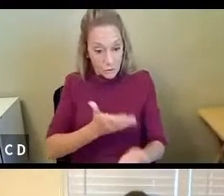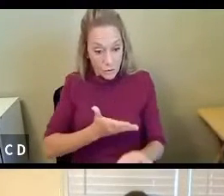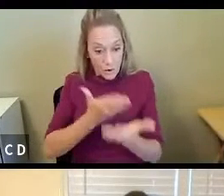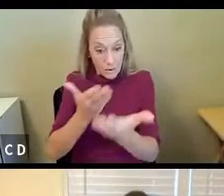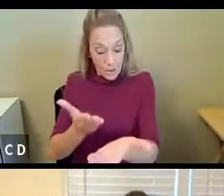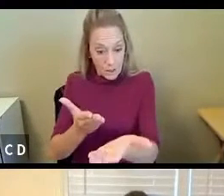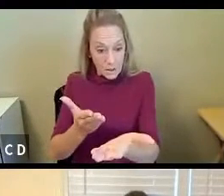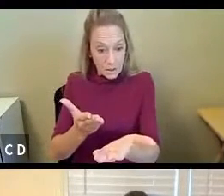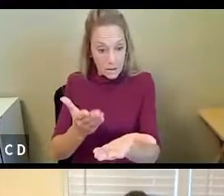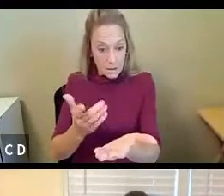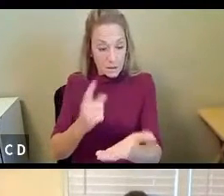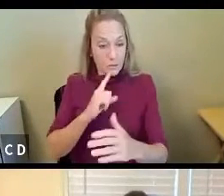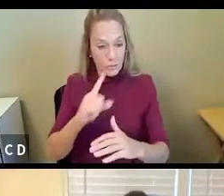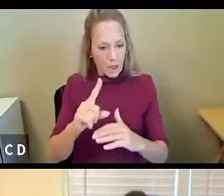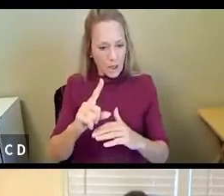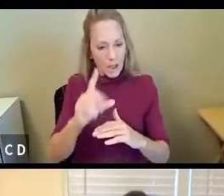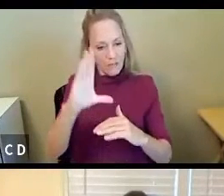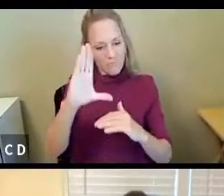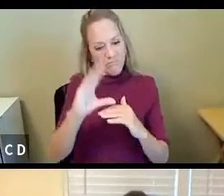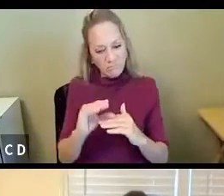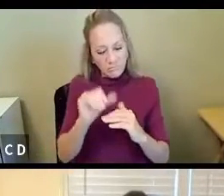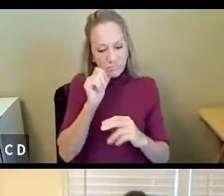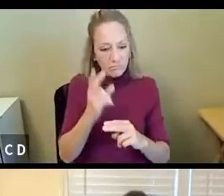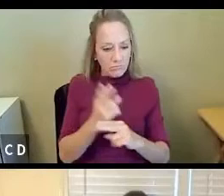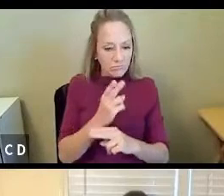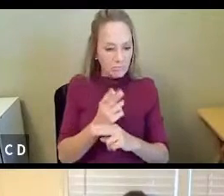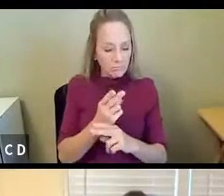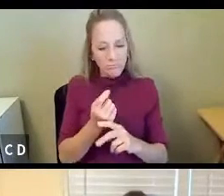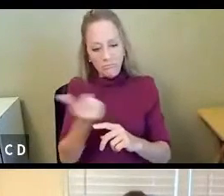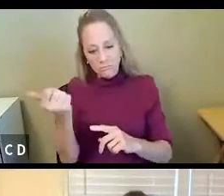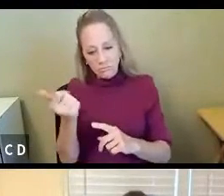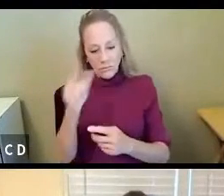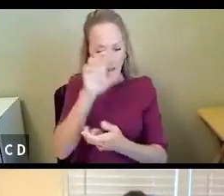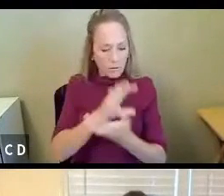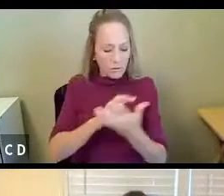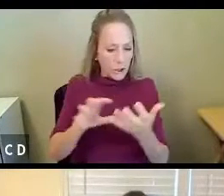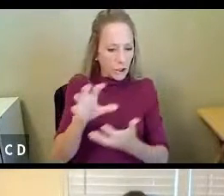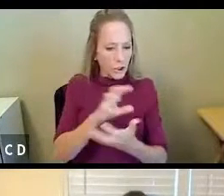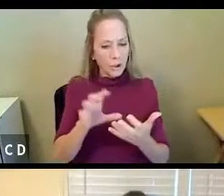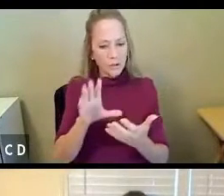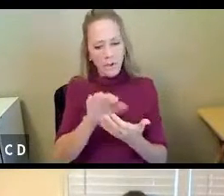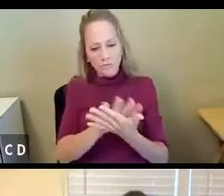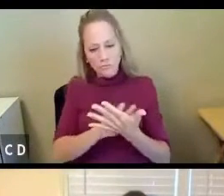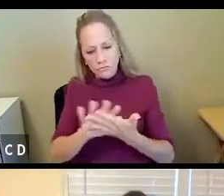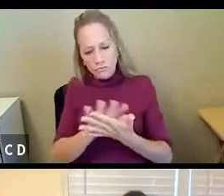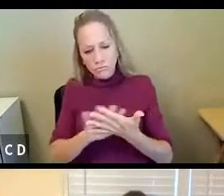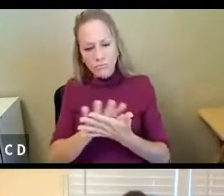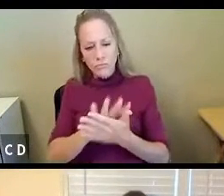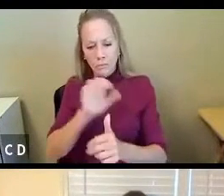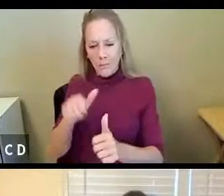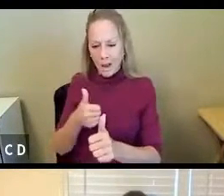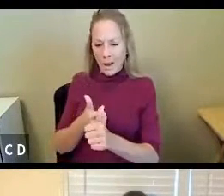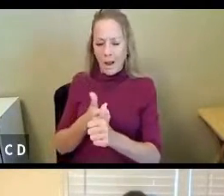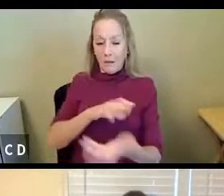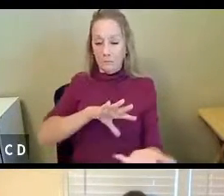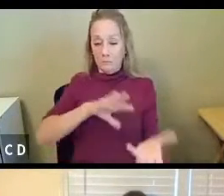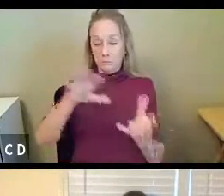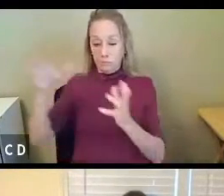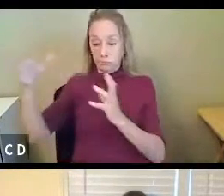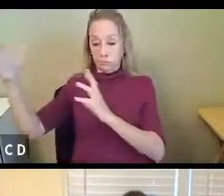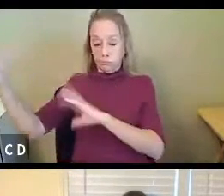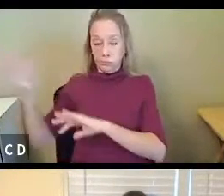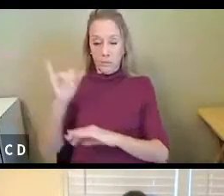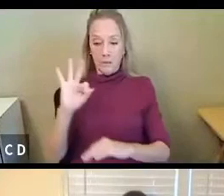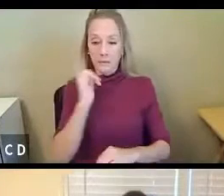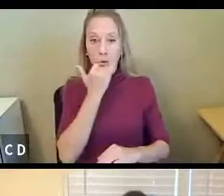conflated, confused, diluted, and lost under a tsunami of misinformation